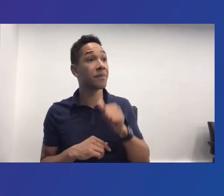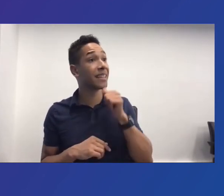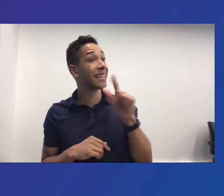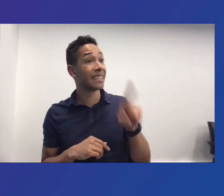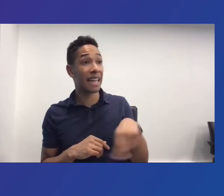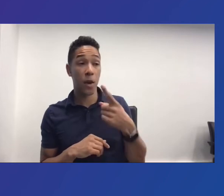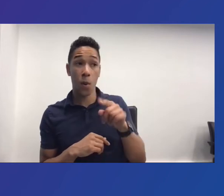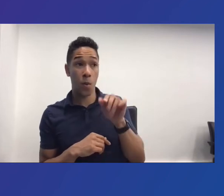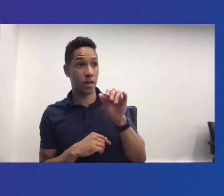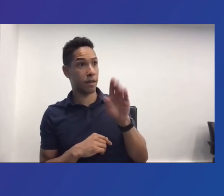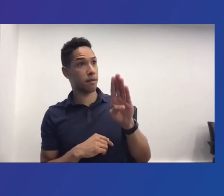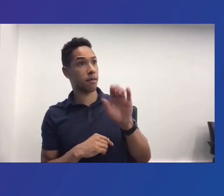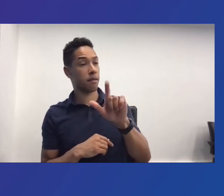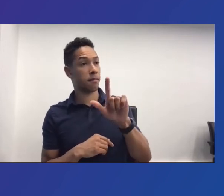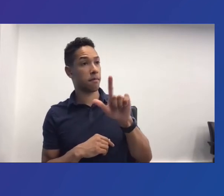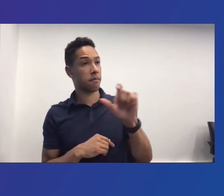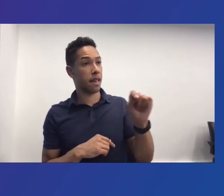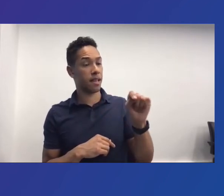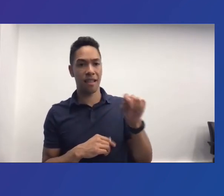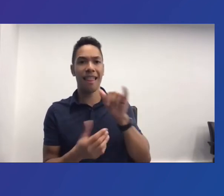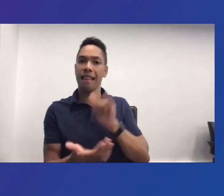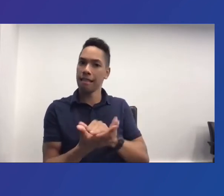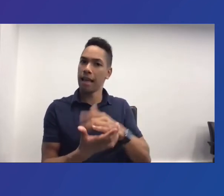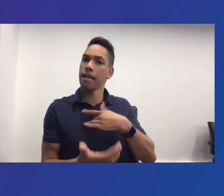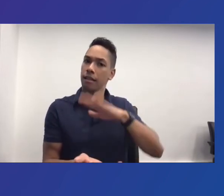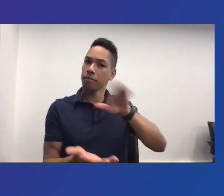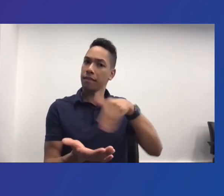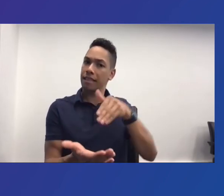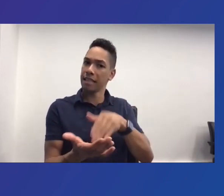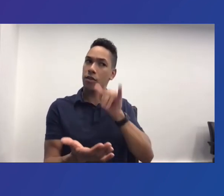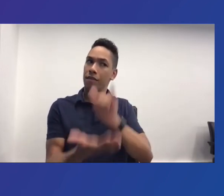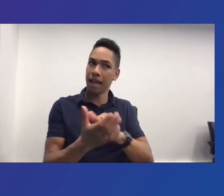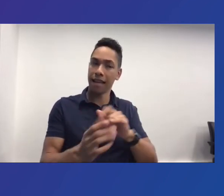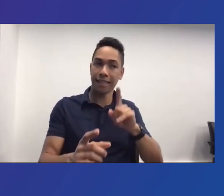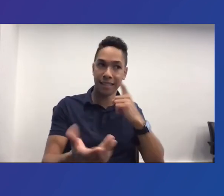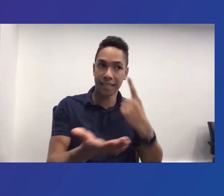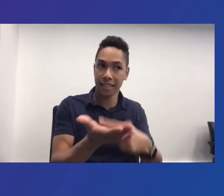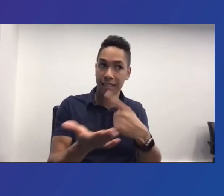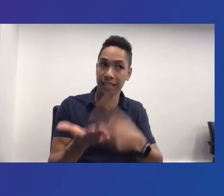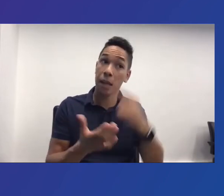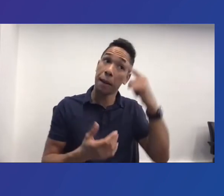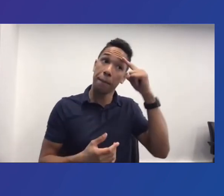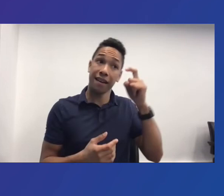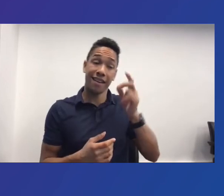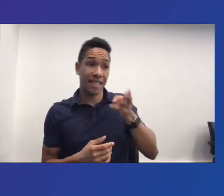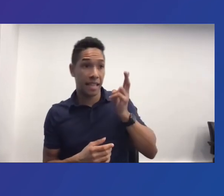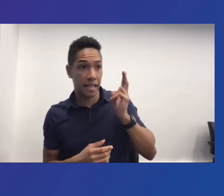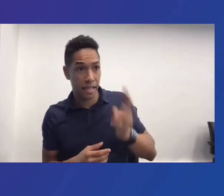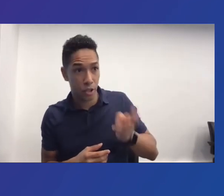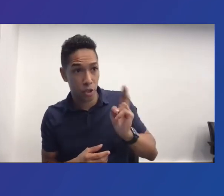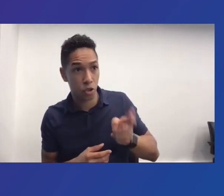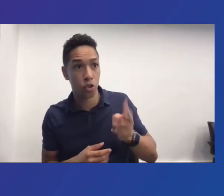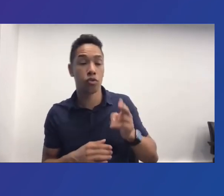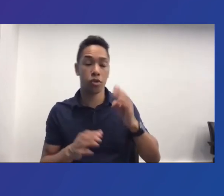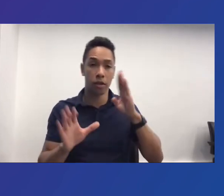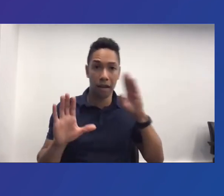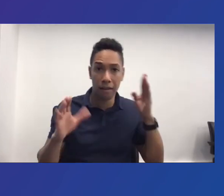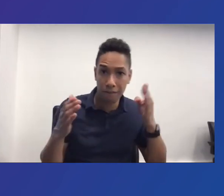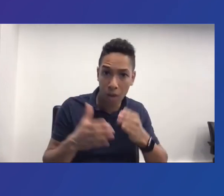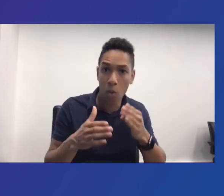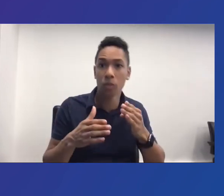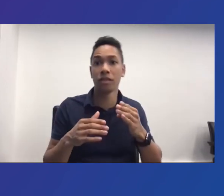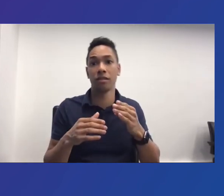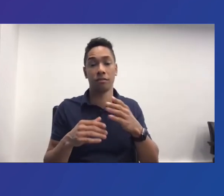tends to be the center of a lot of that conversation because of its history, its heritage, its focus, even